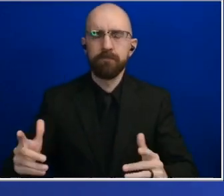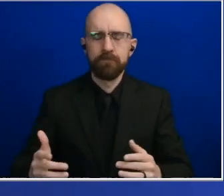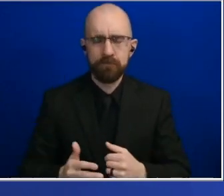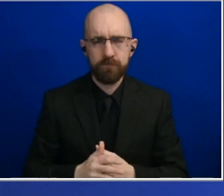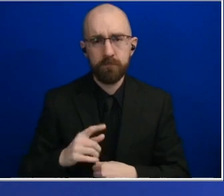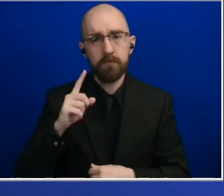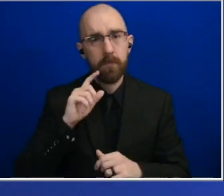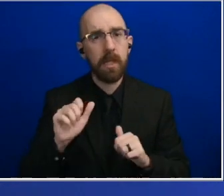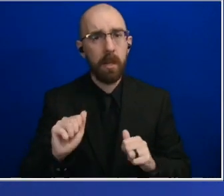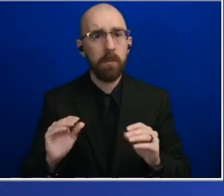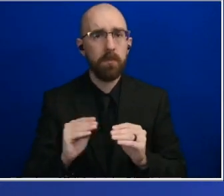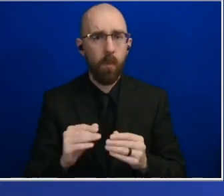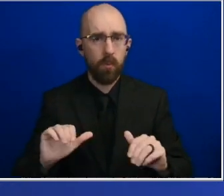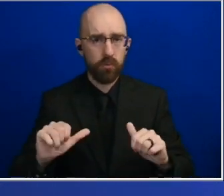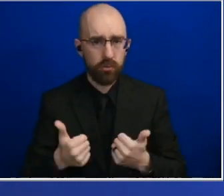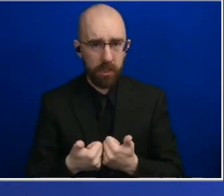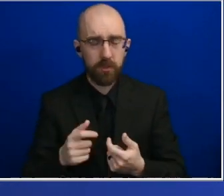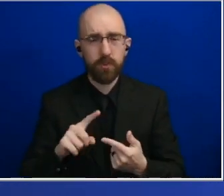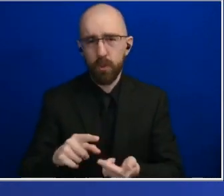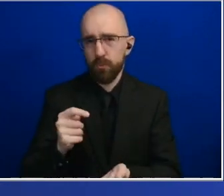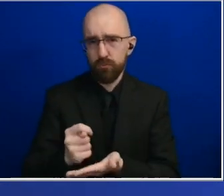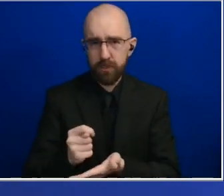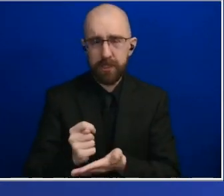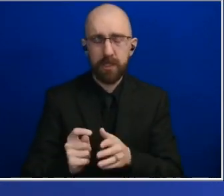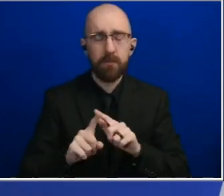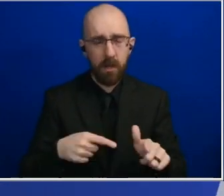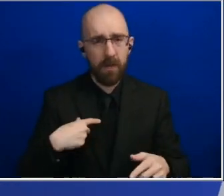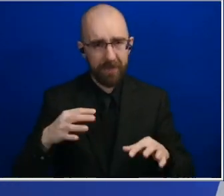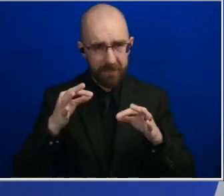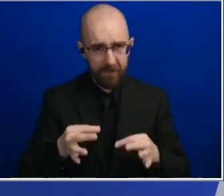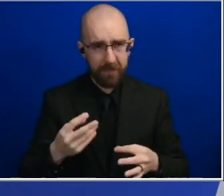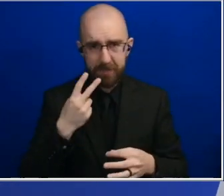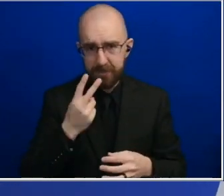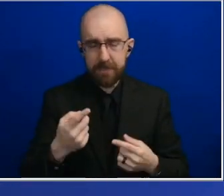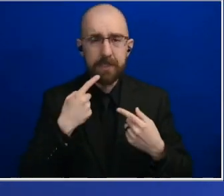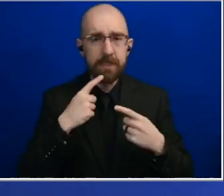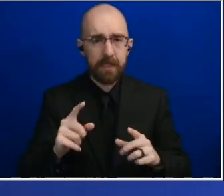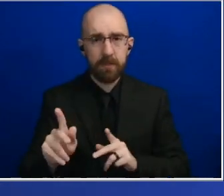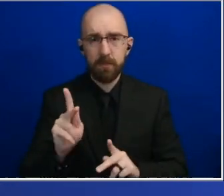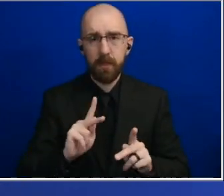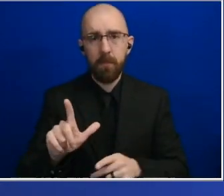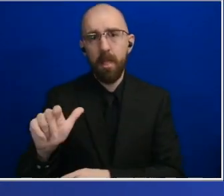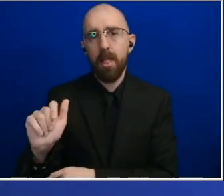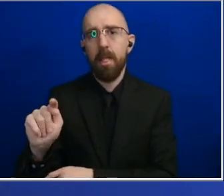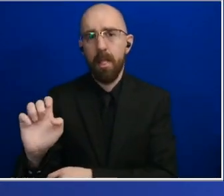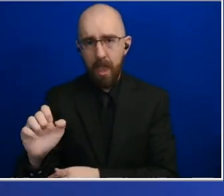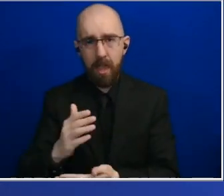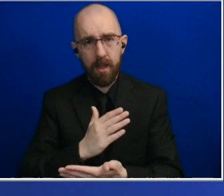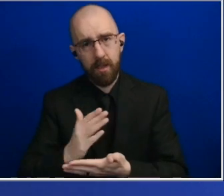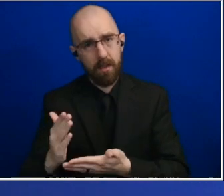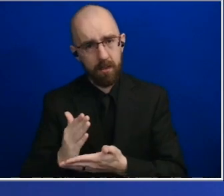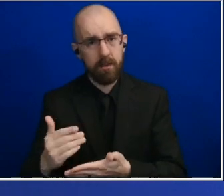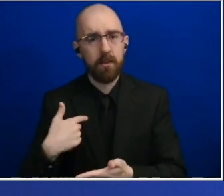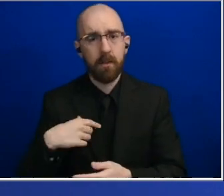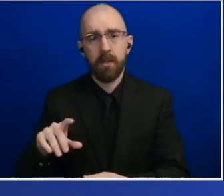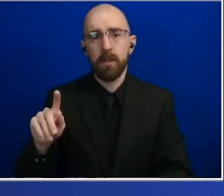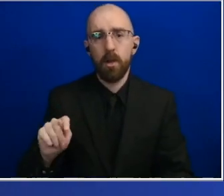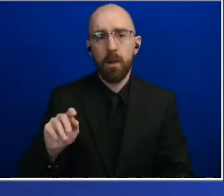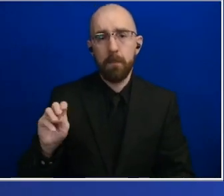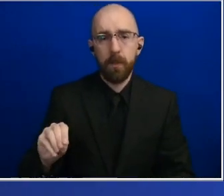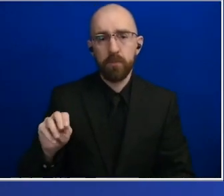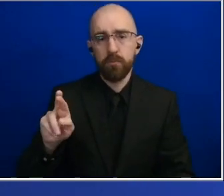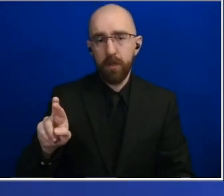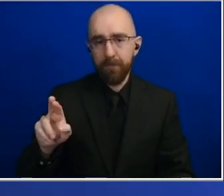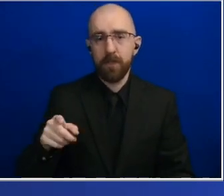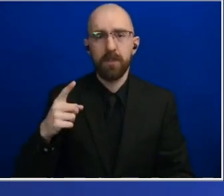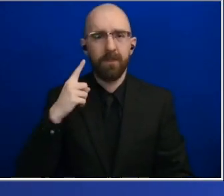challenging to treat, but I've certainly had successes with people very late. I've done targeted muscle reinnervation in people that have had symptoms for 30